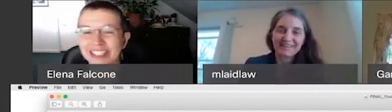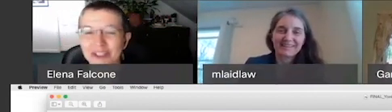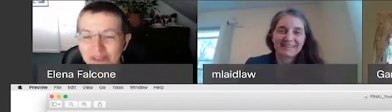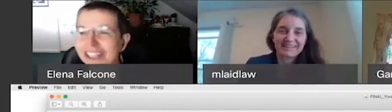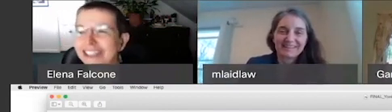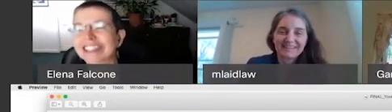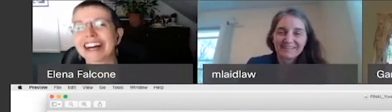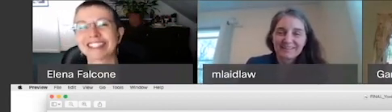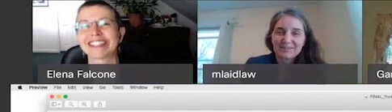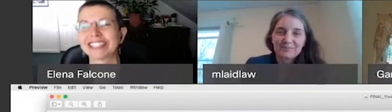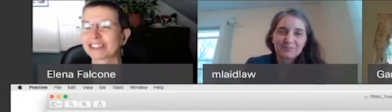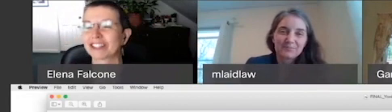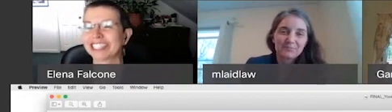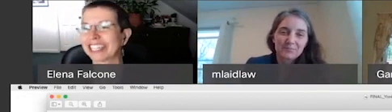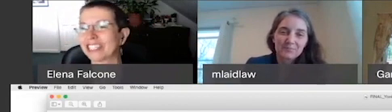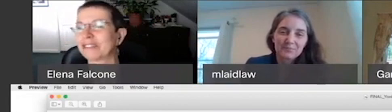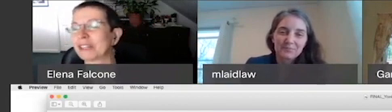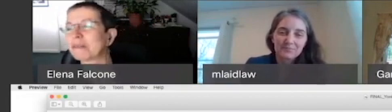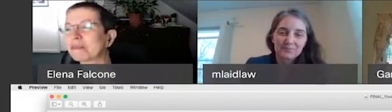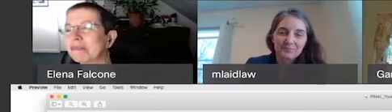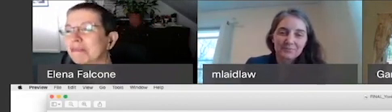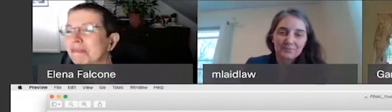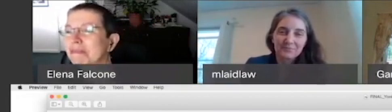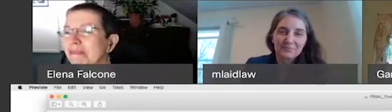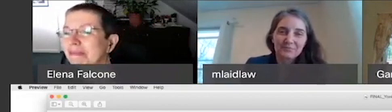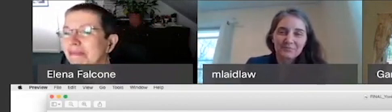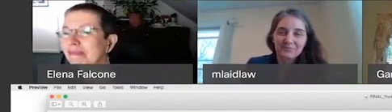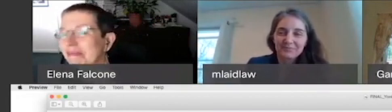You can find her slides on seniorlawday.info.